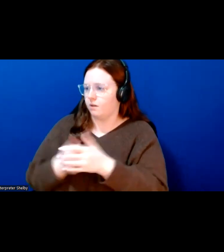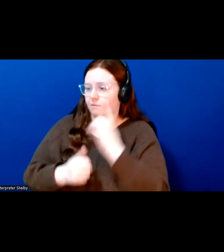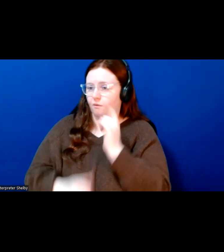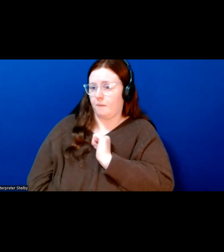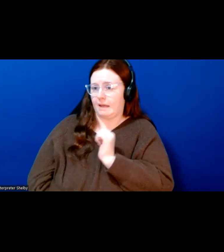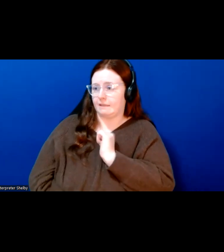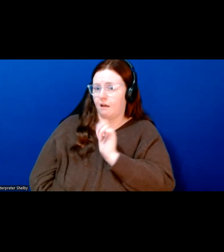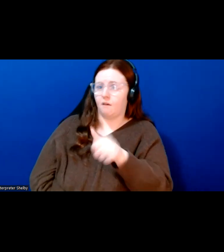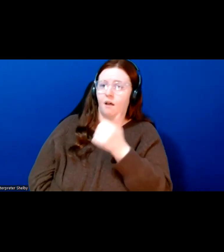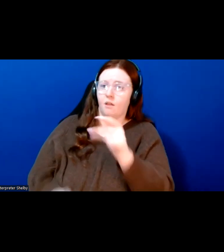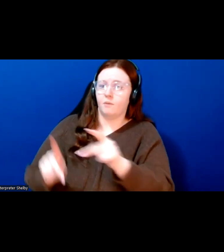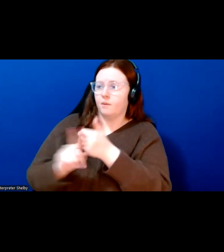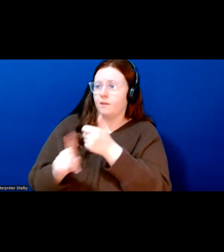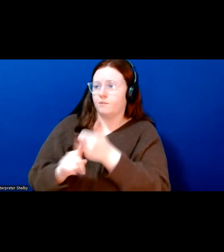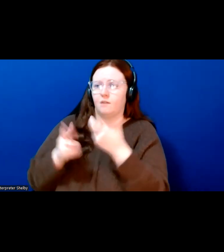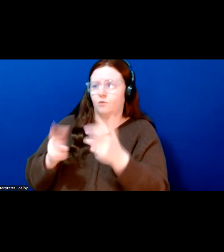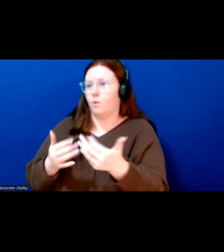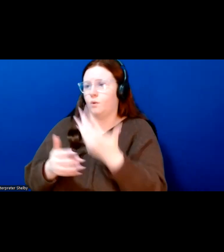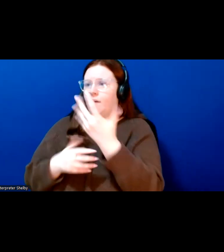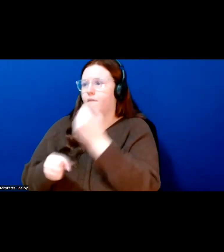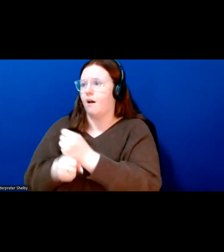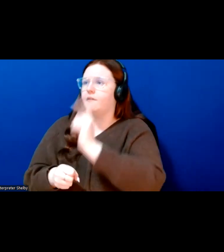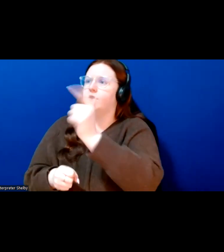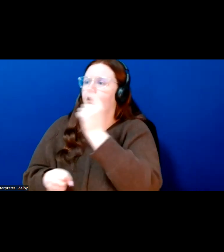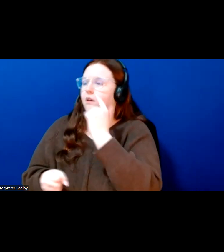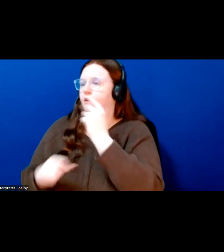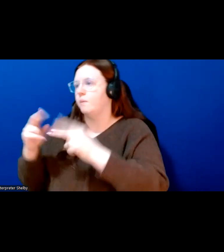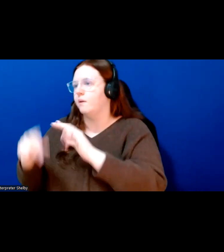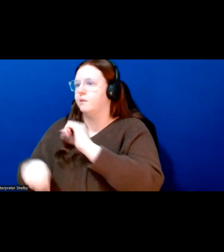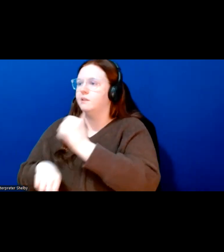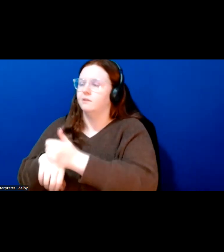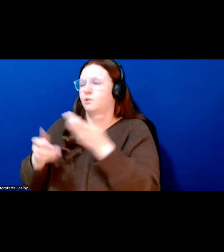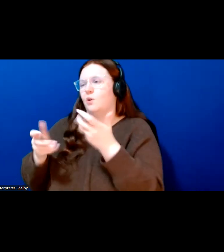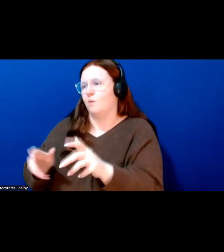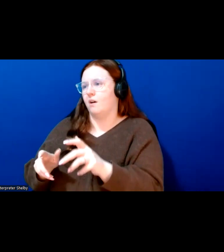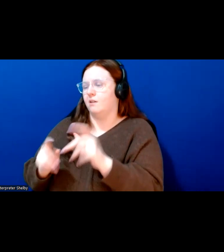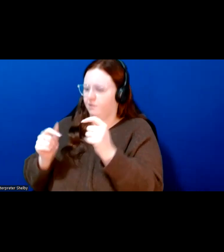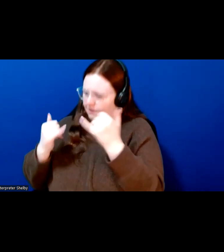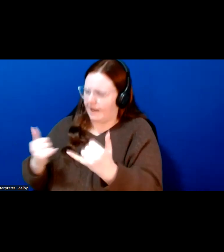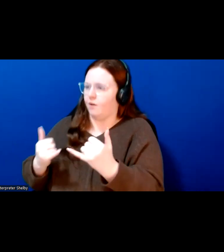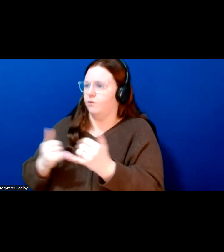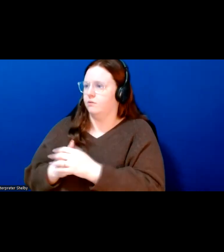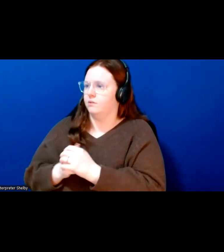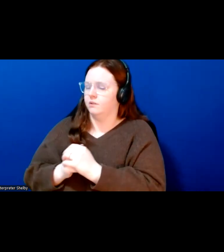others are not wanting to wait another 5 years for a center or a building or a space. We want that like yesterday.